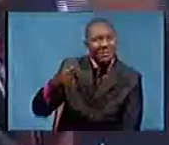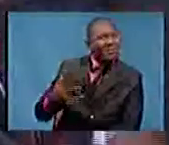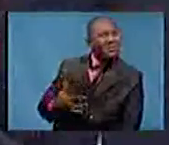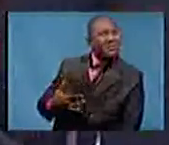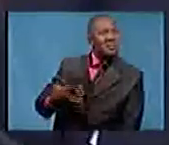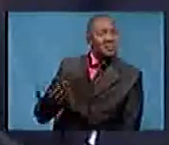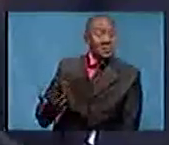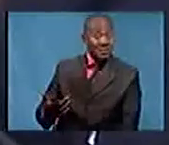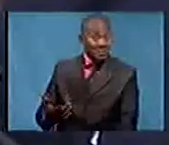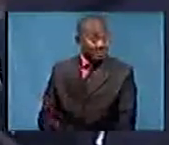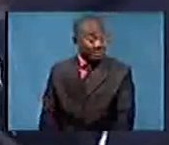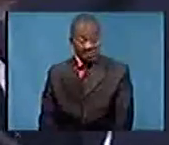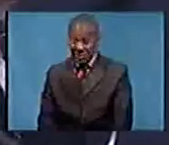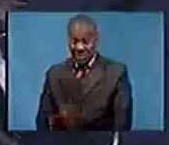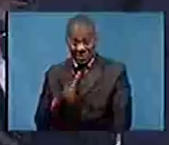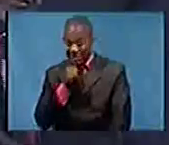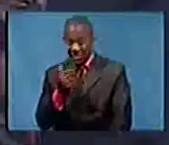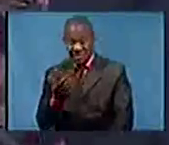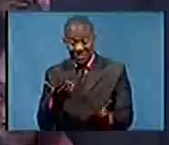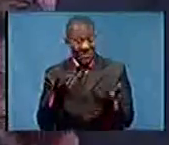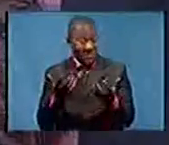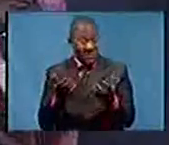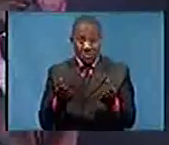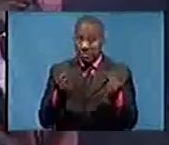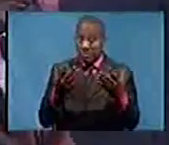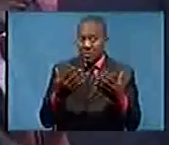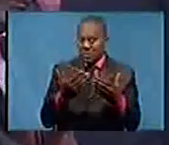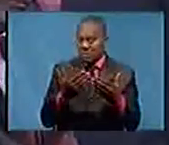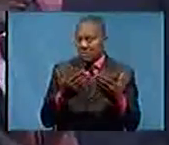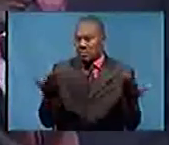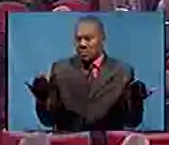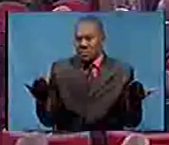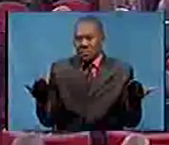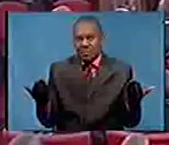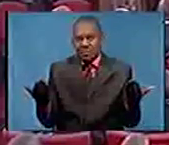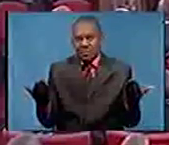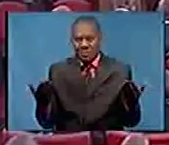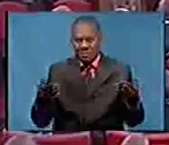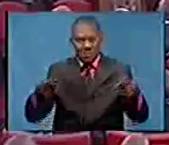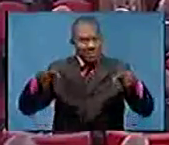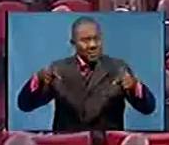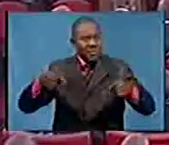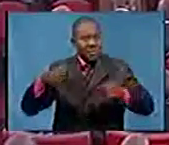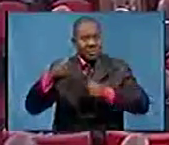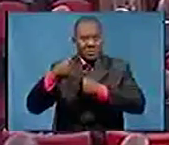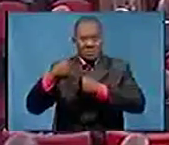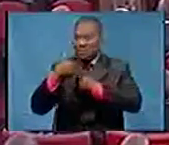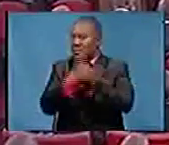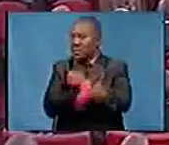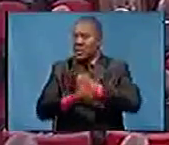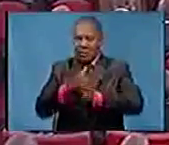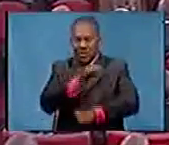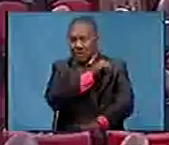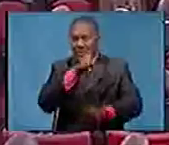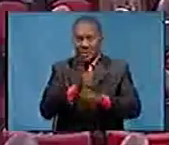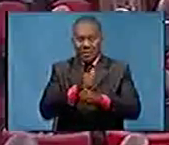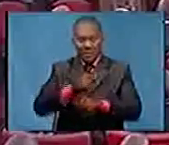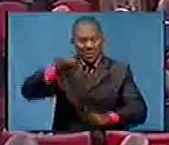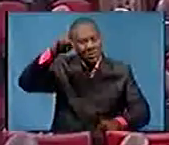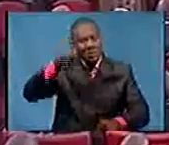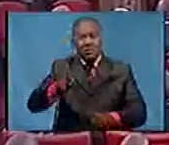I'm sorry. I don't want to say too many things. What I'm stressing is that the authority of this country must be